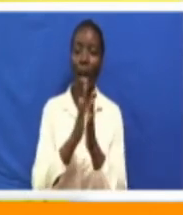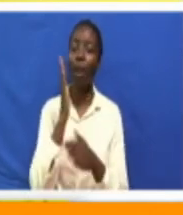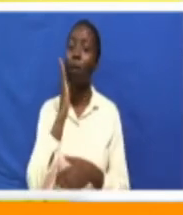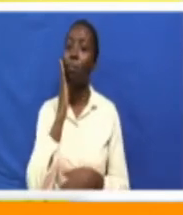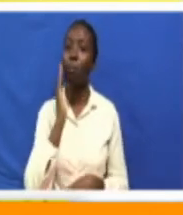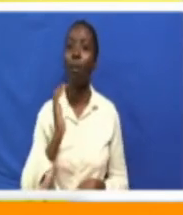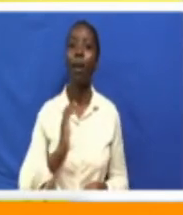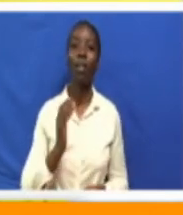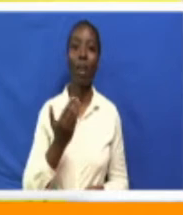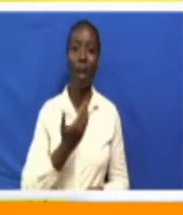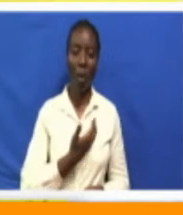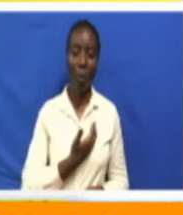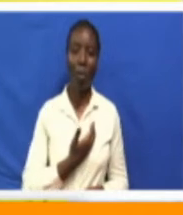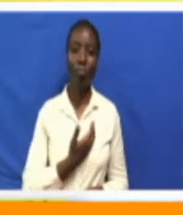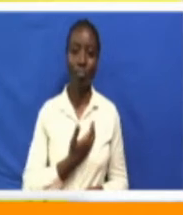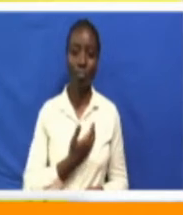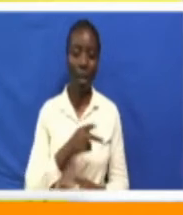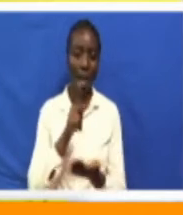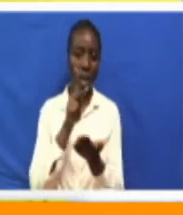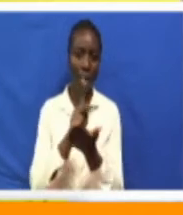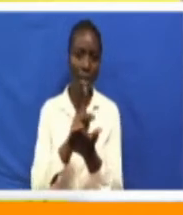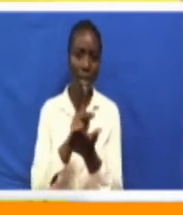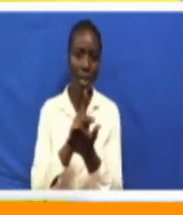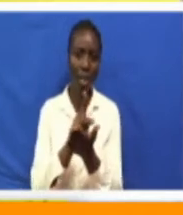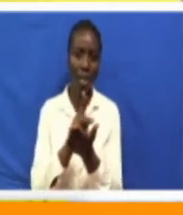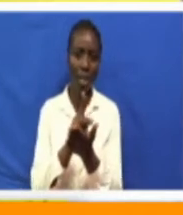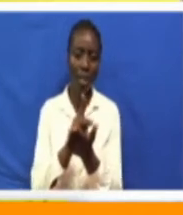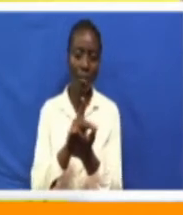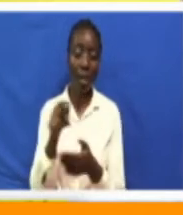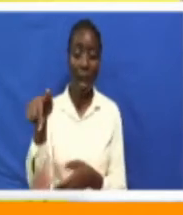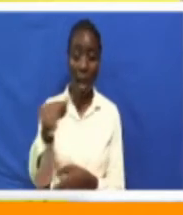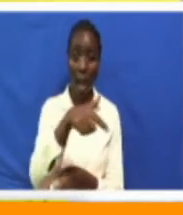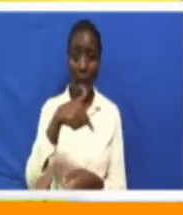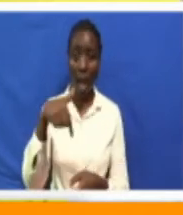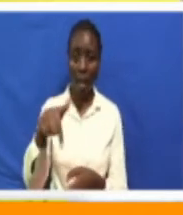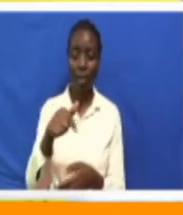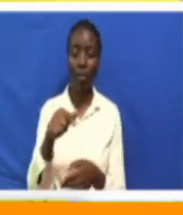mother keep us a United Family